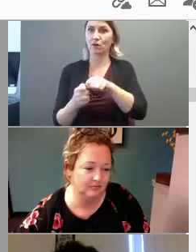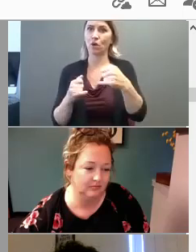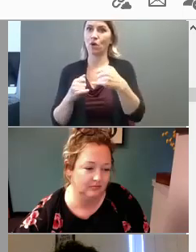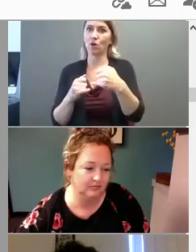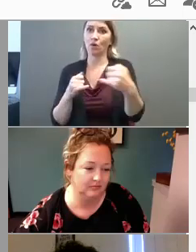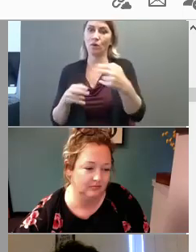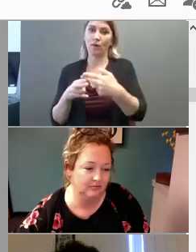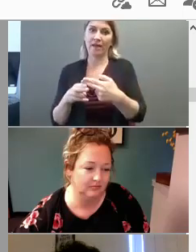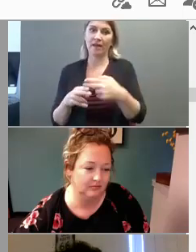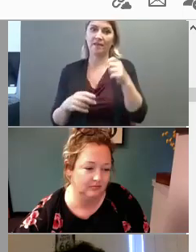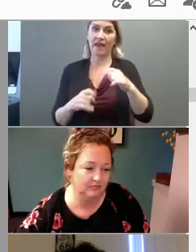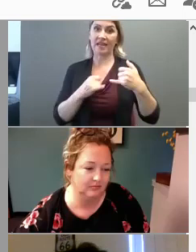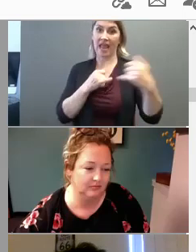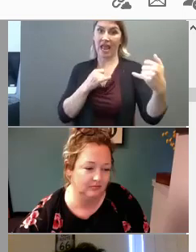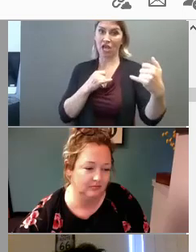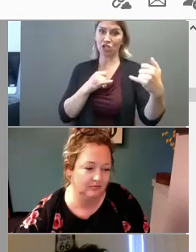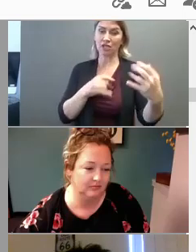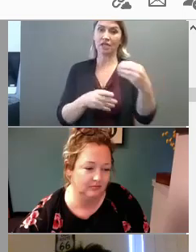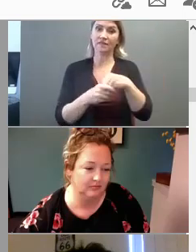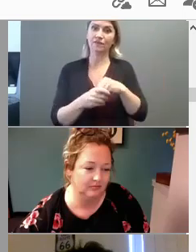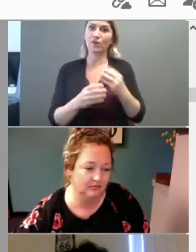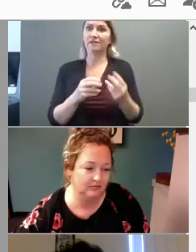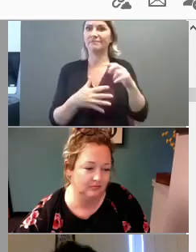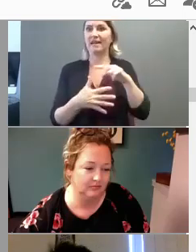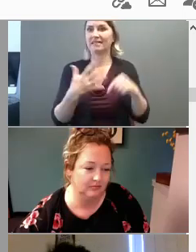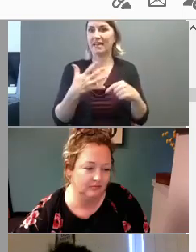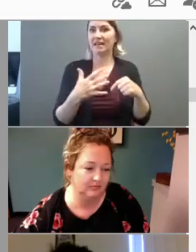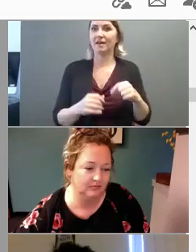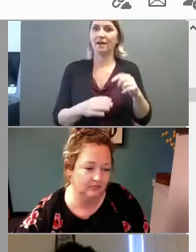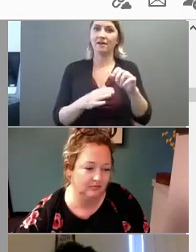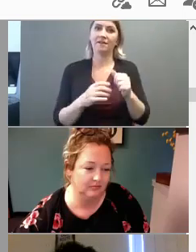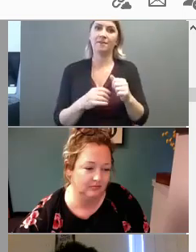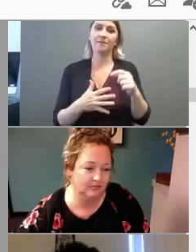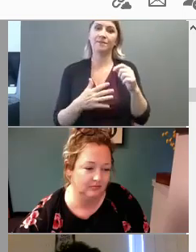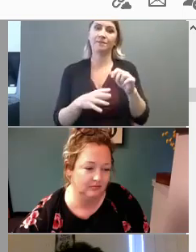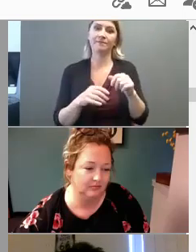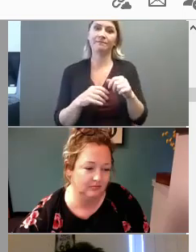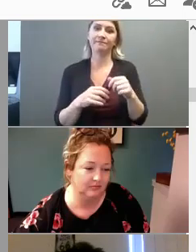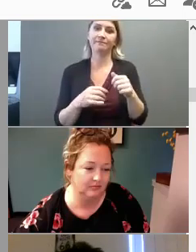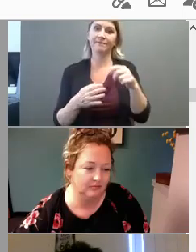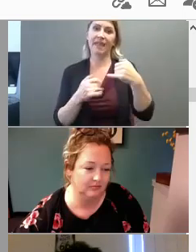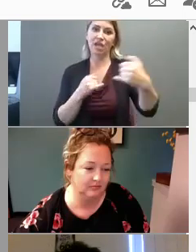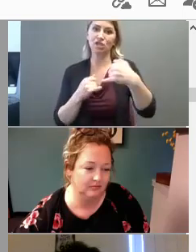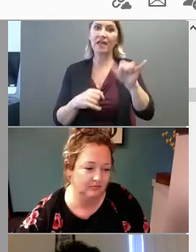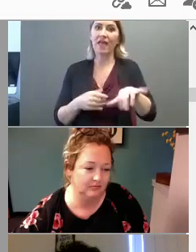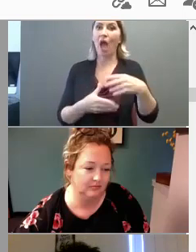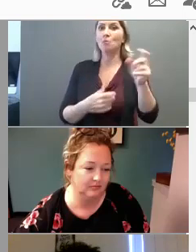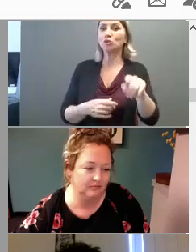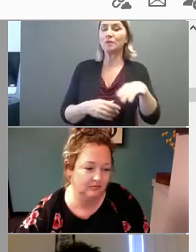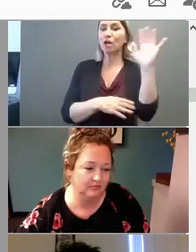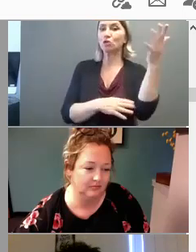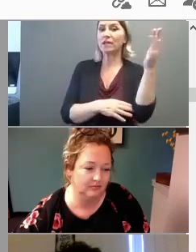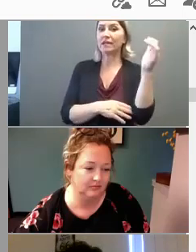edge is an edge that belongs to the set of edges, capital E. The output of this algorithm should be a tree that is all